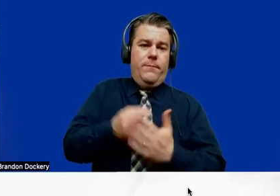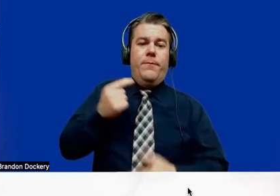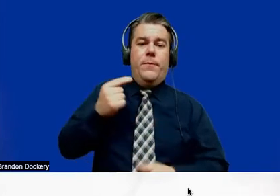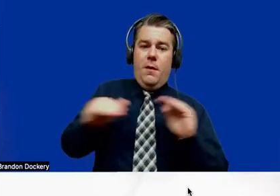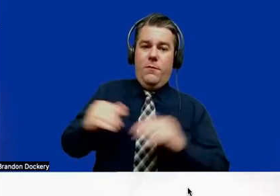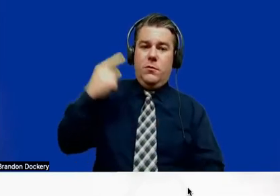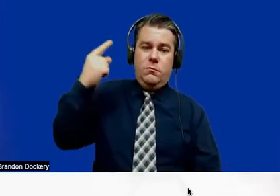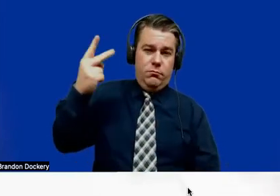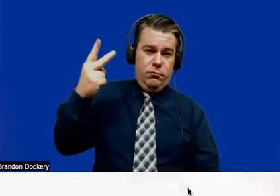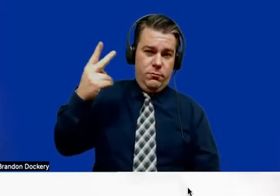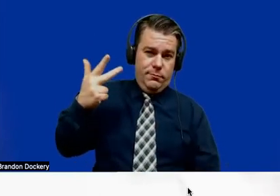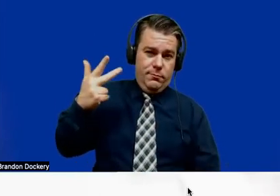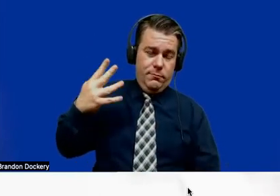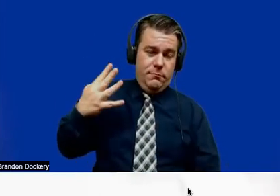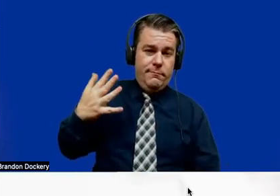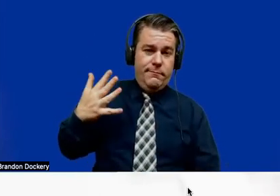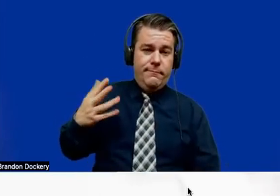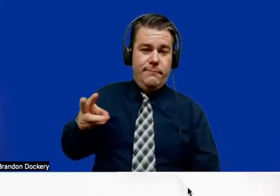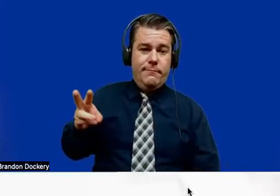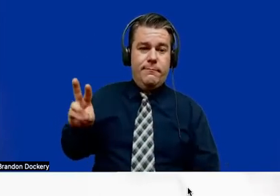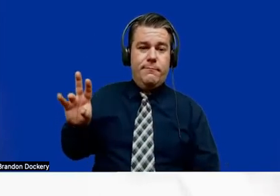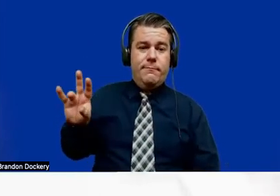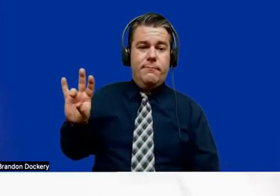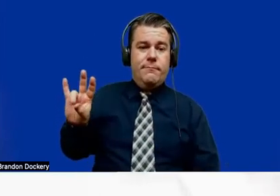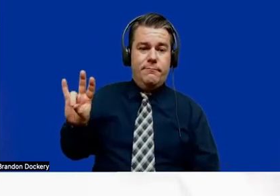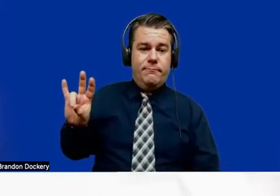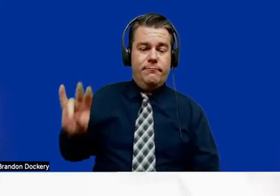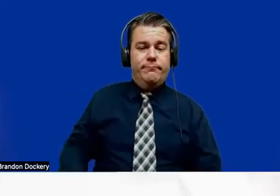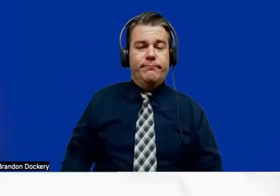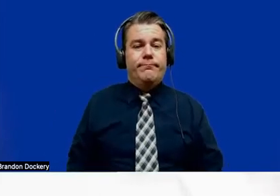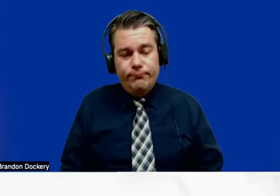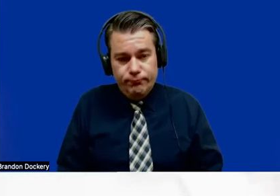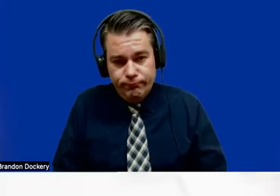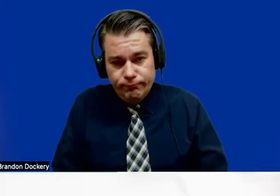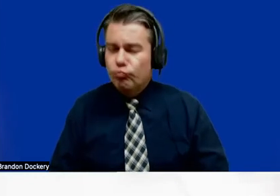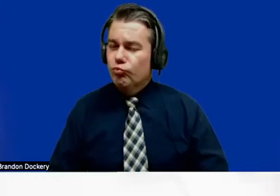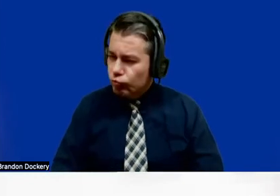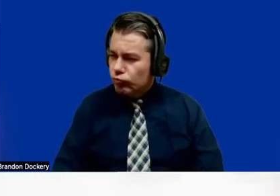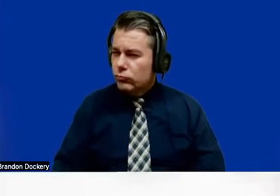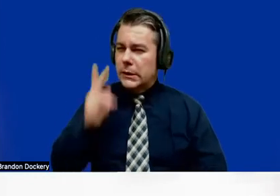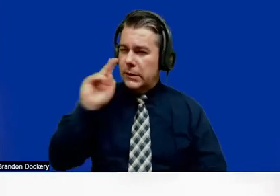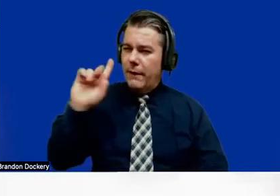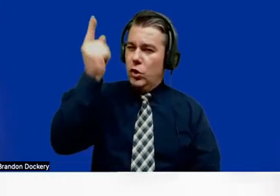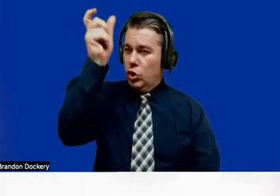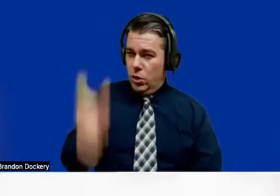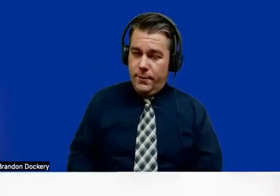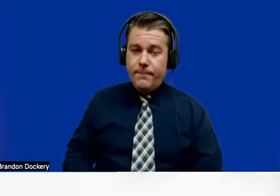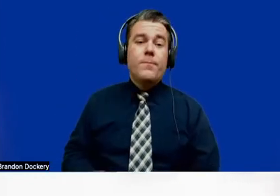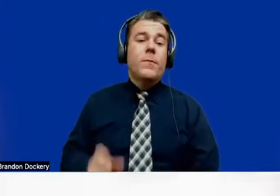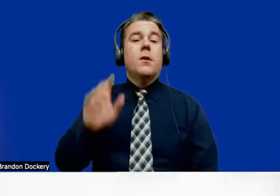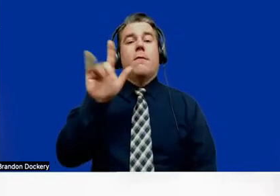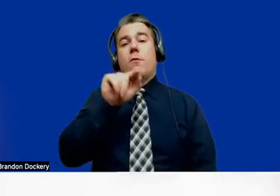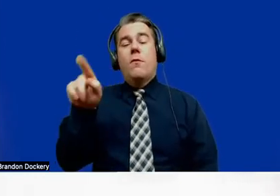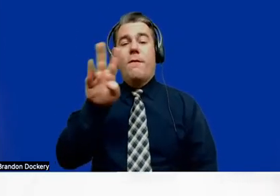2, 3, 4, 5, 6, and 7. So let's look at the first column, 25 through 49